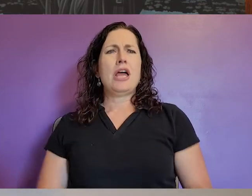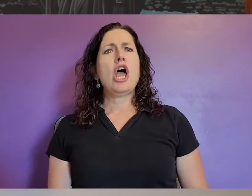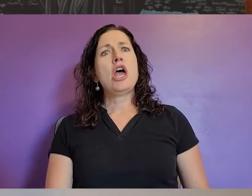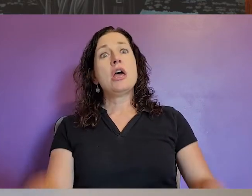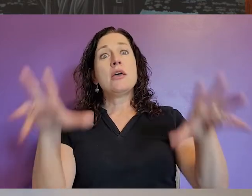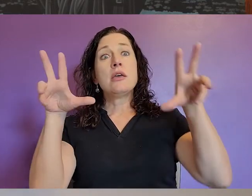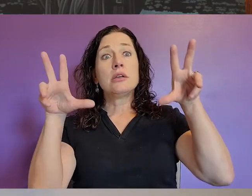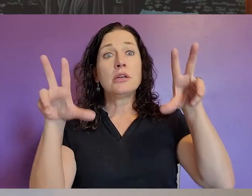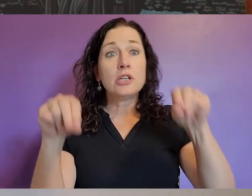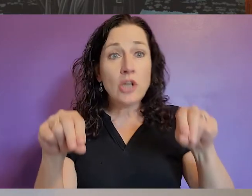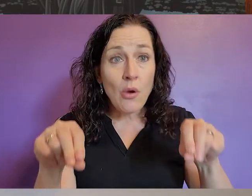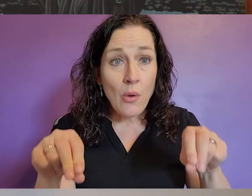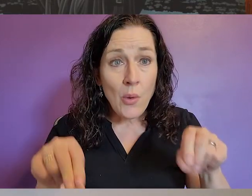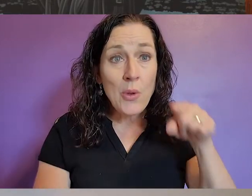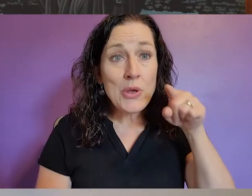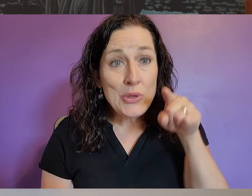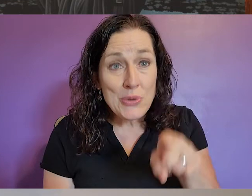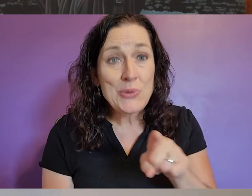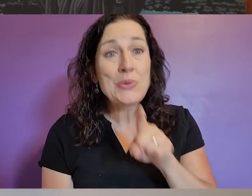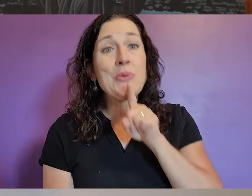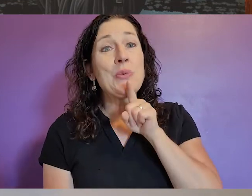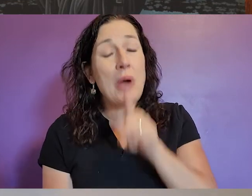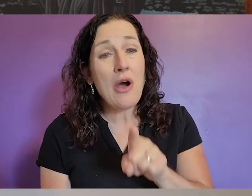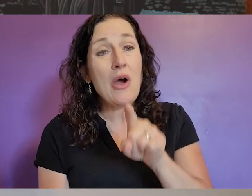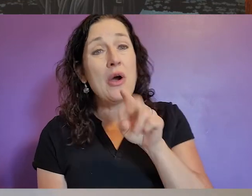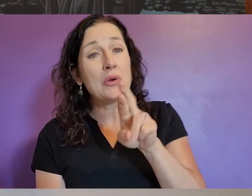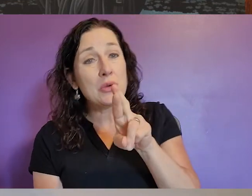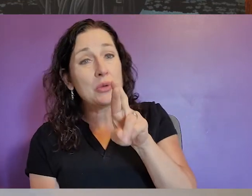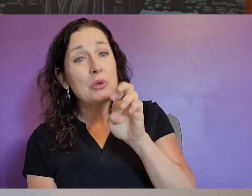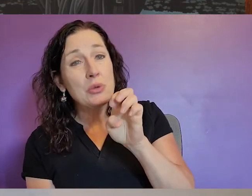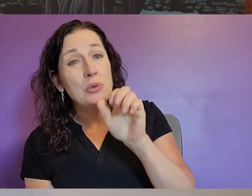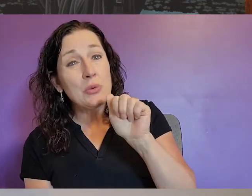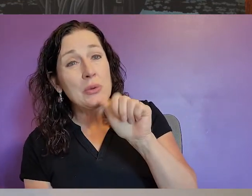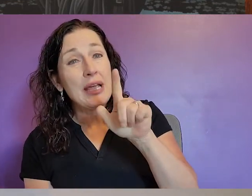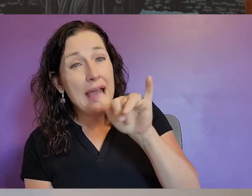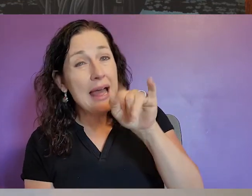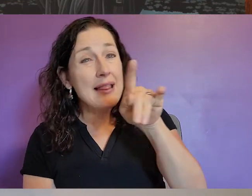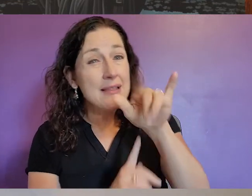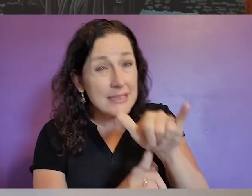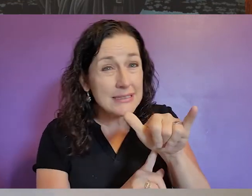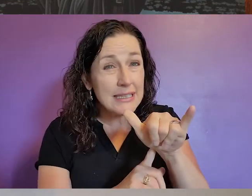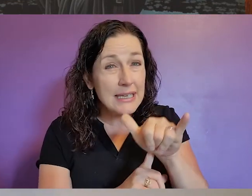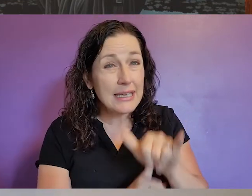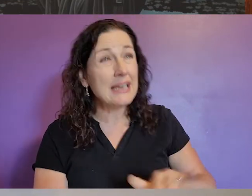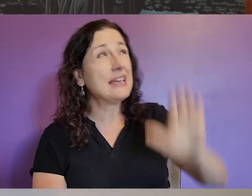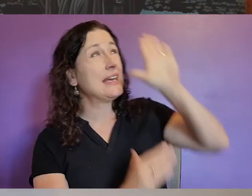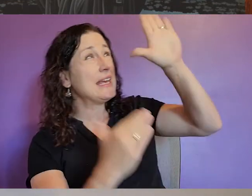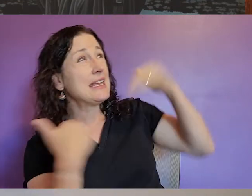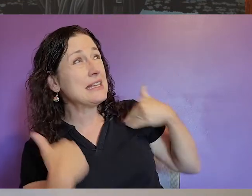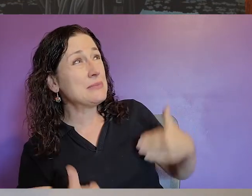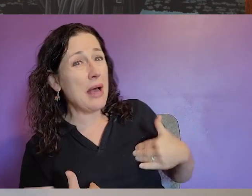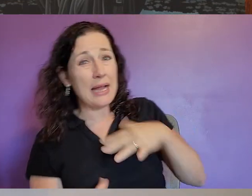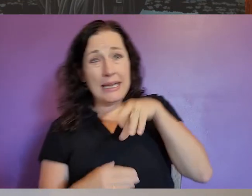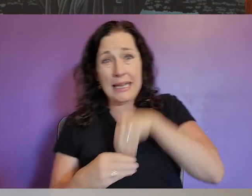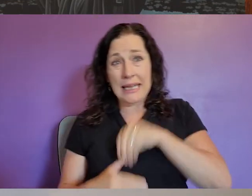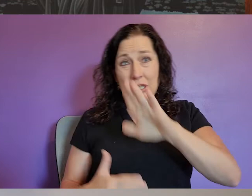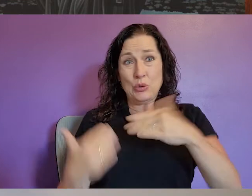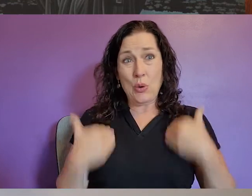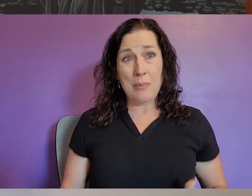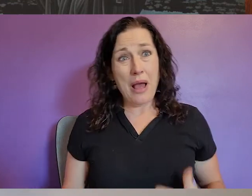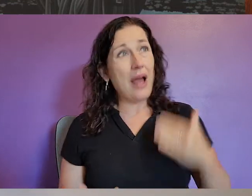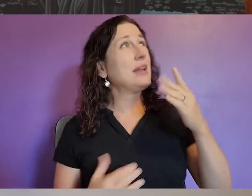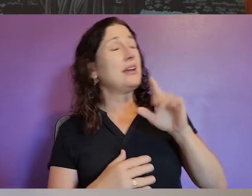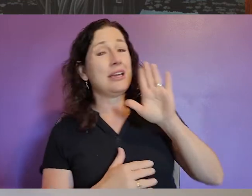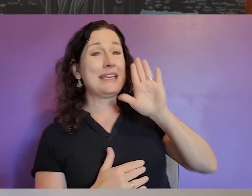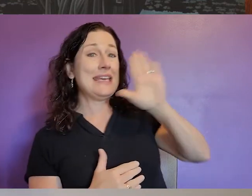symbol. No! You are a reality of his body in your body. He's saying something